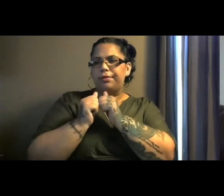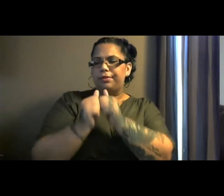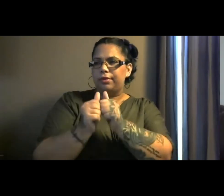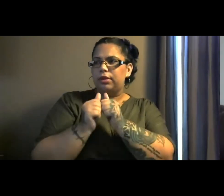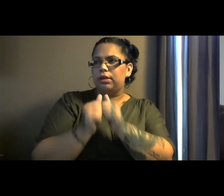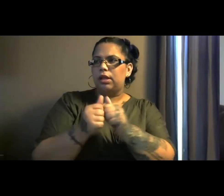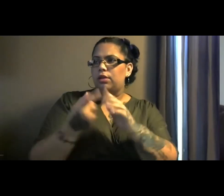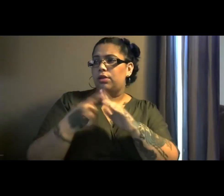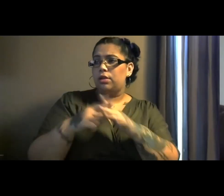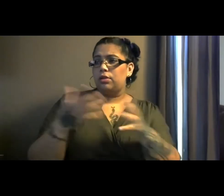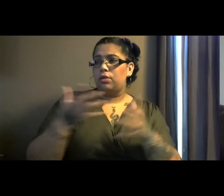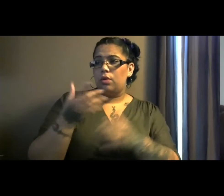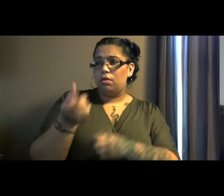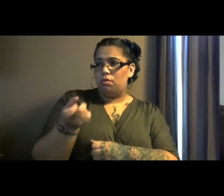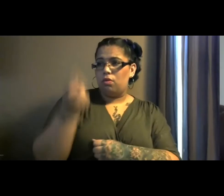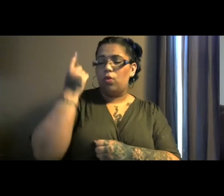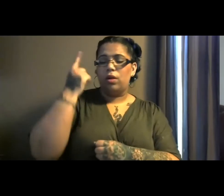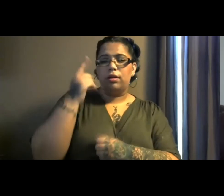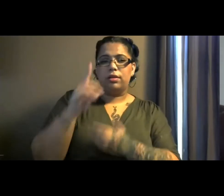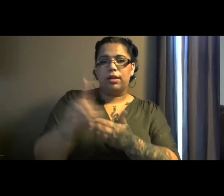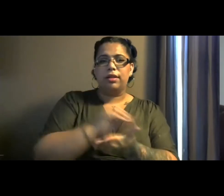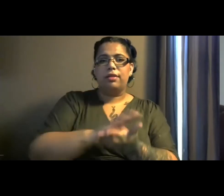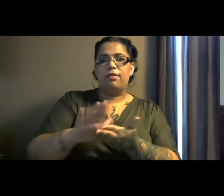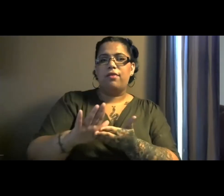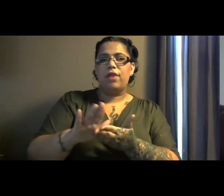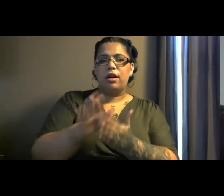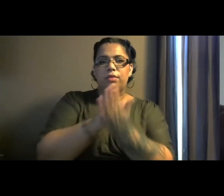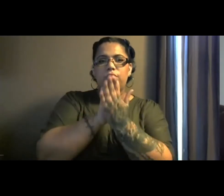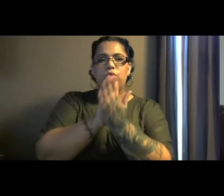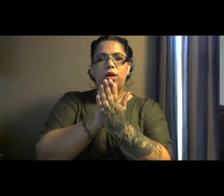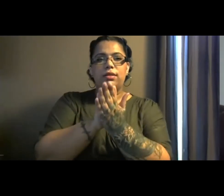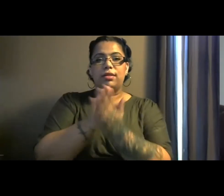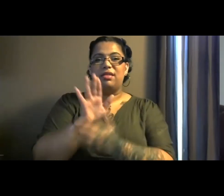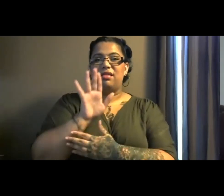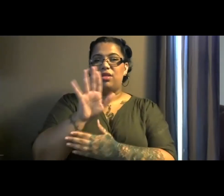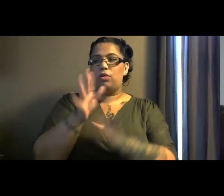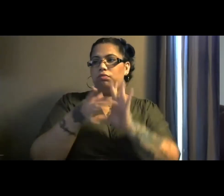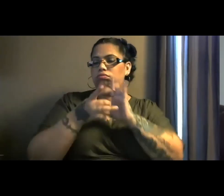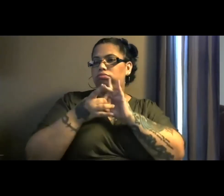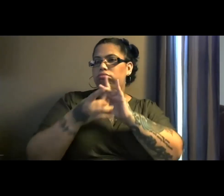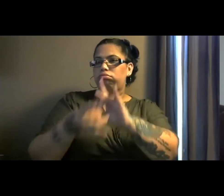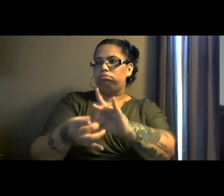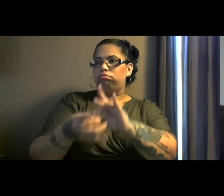the divine presence and your union with it.